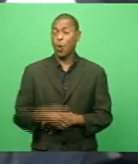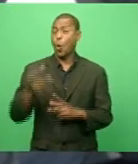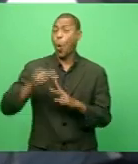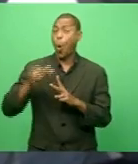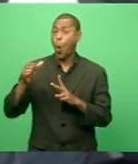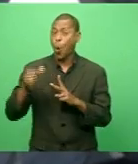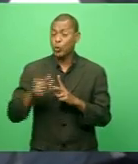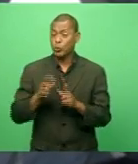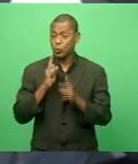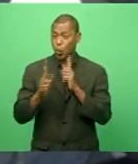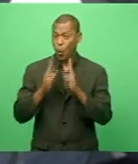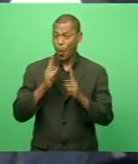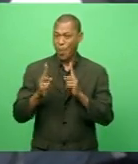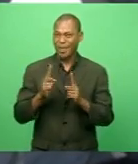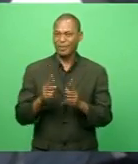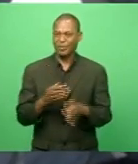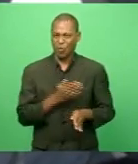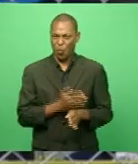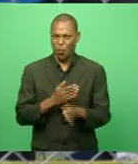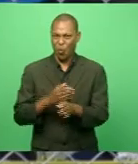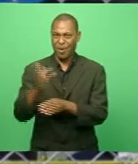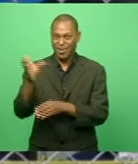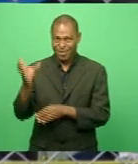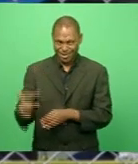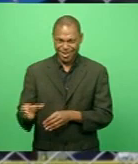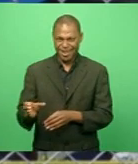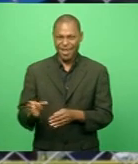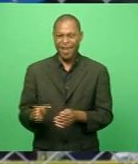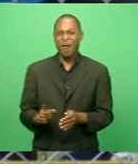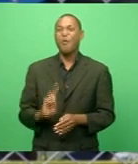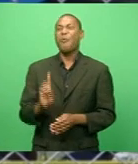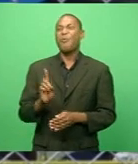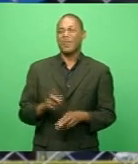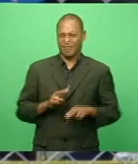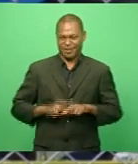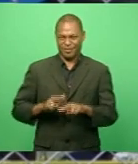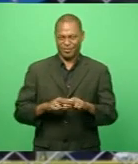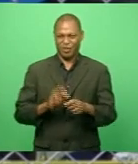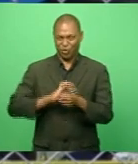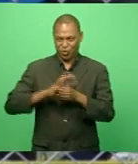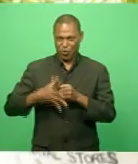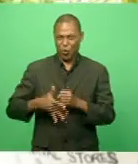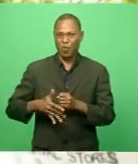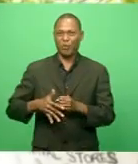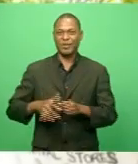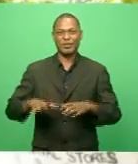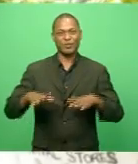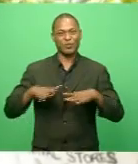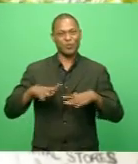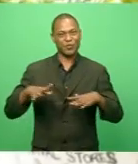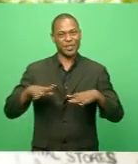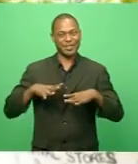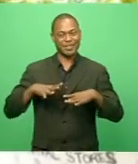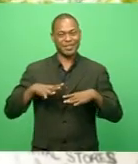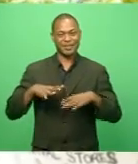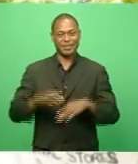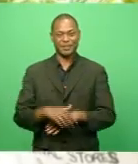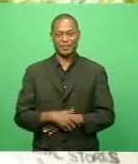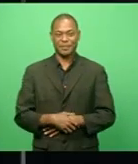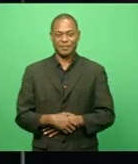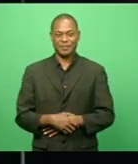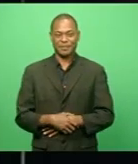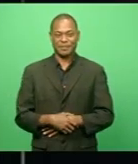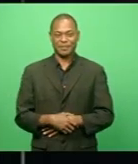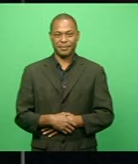commended frontline workers for their continuous effort in ensuring Fiji is COVID contained. Venina Rakautonga, FBC